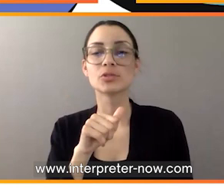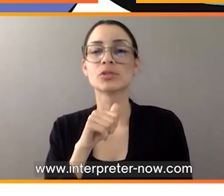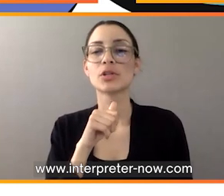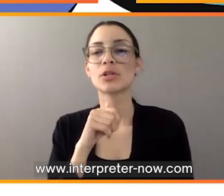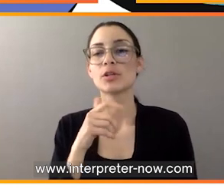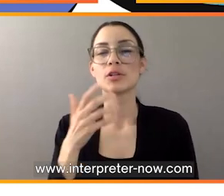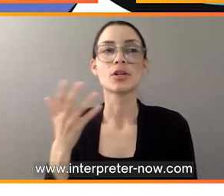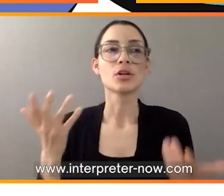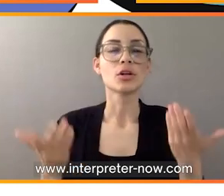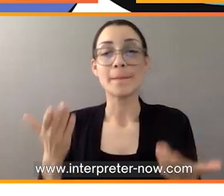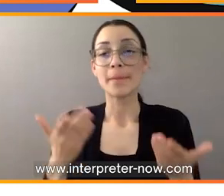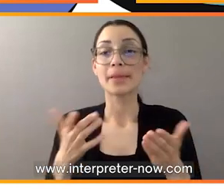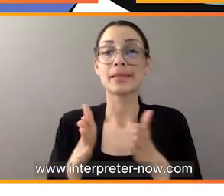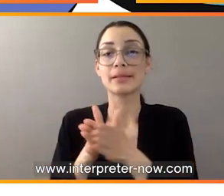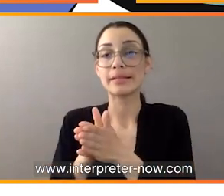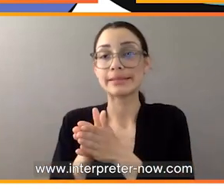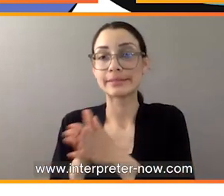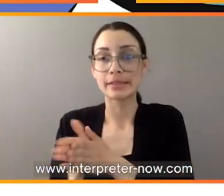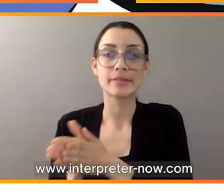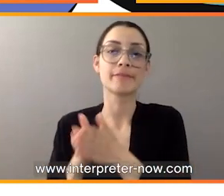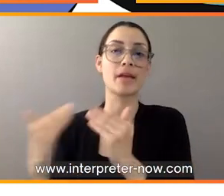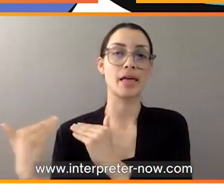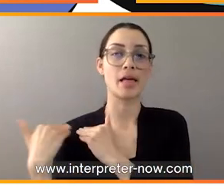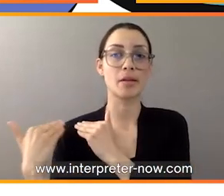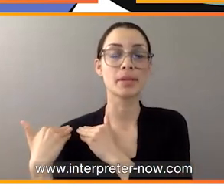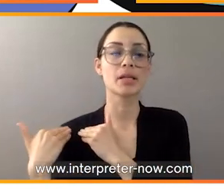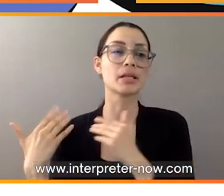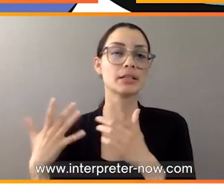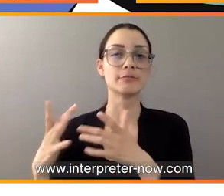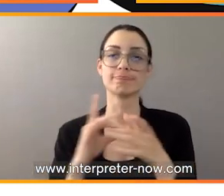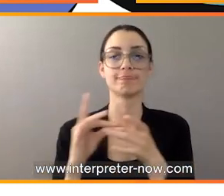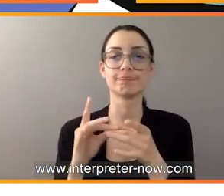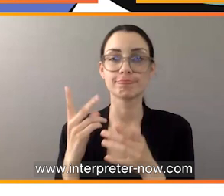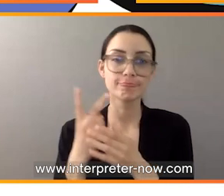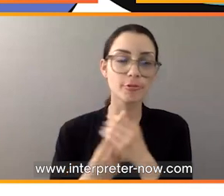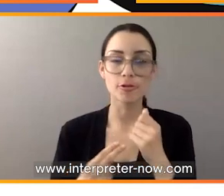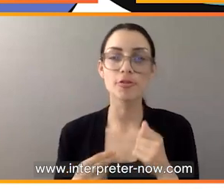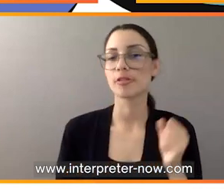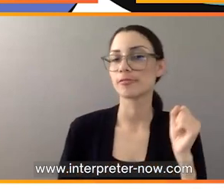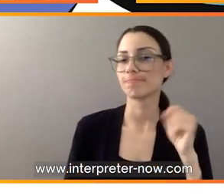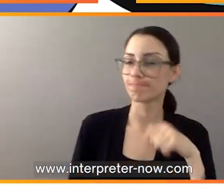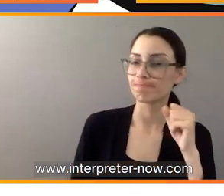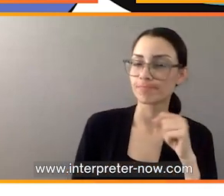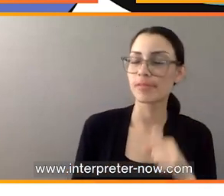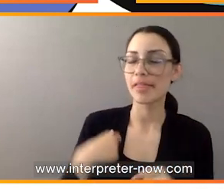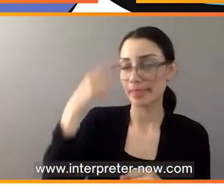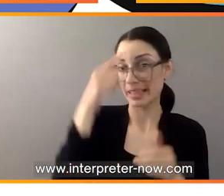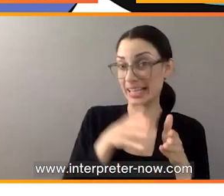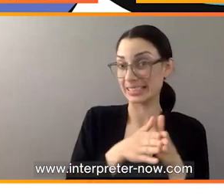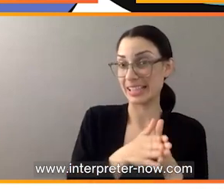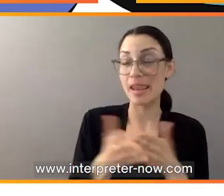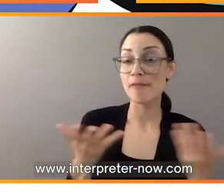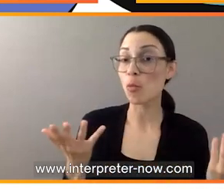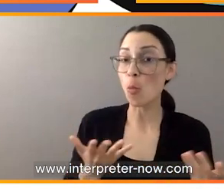the incentive. Well, maybe incentives and accountability kind of go hand in hand. Yeah. And I think the incentive needs to